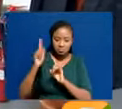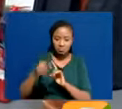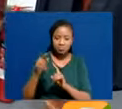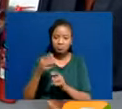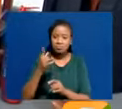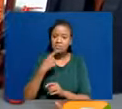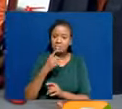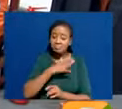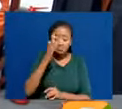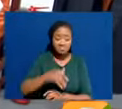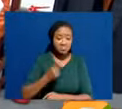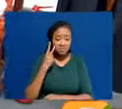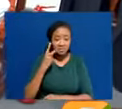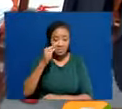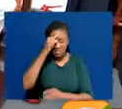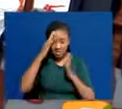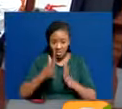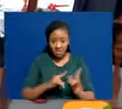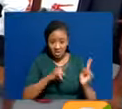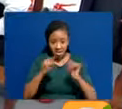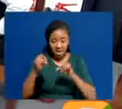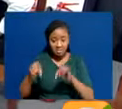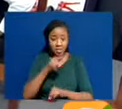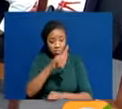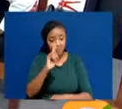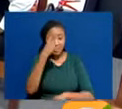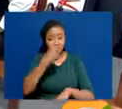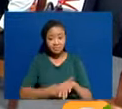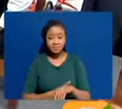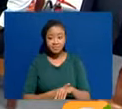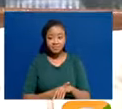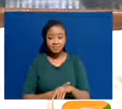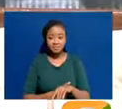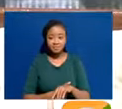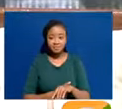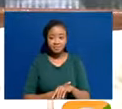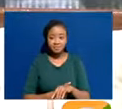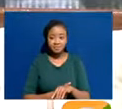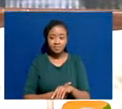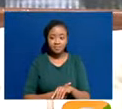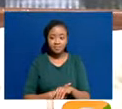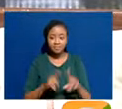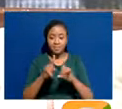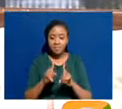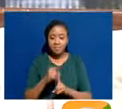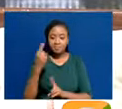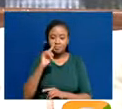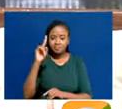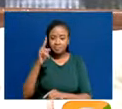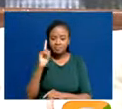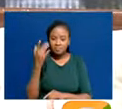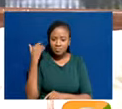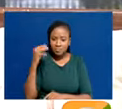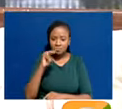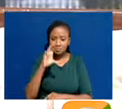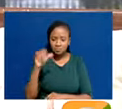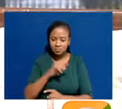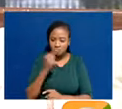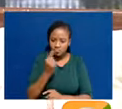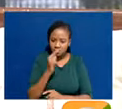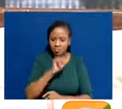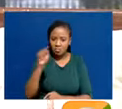governor here. You're the first guy. The only guy we see was Waititu because he was the councillor for Njiru. And I realized these are